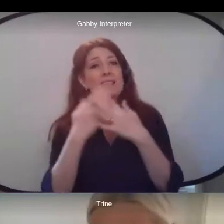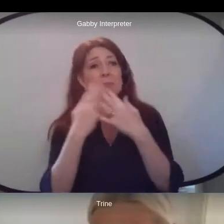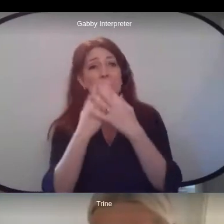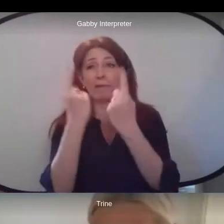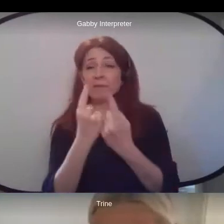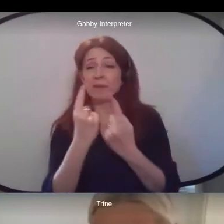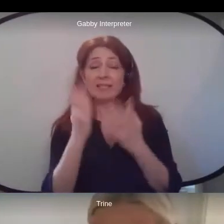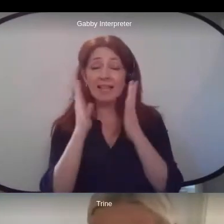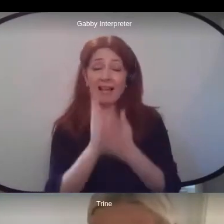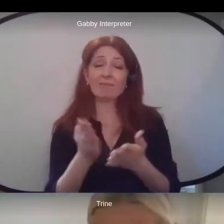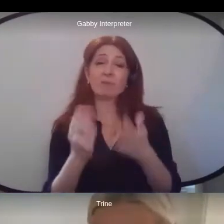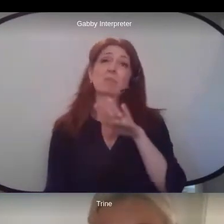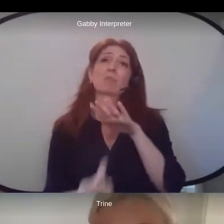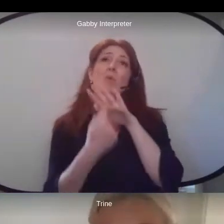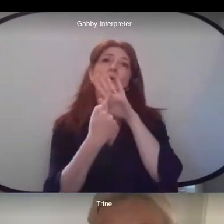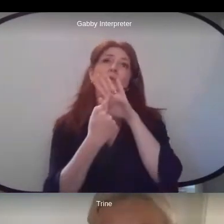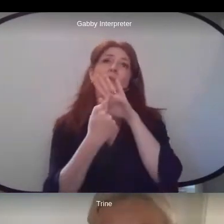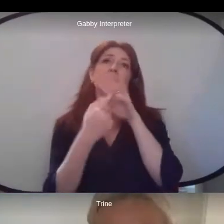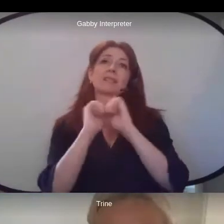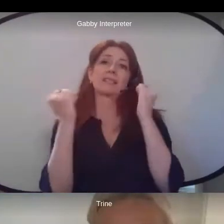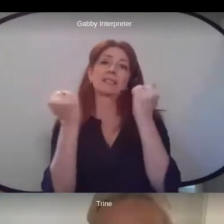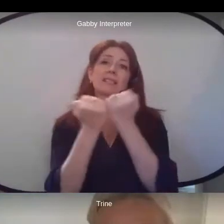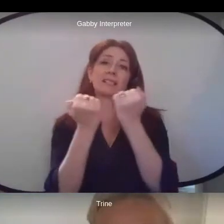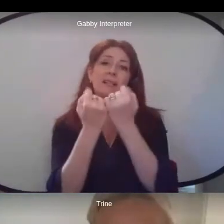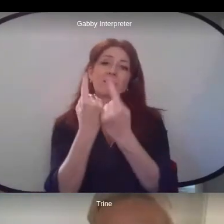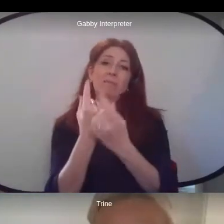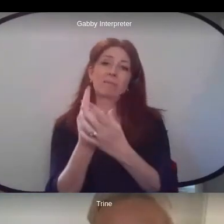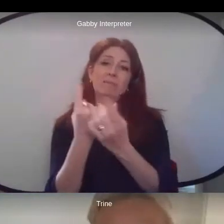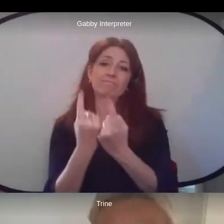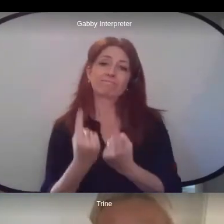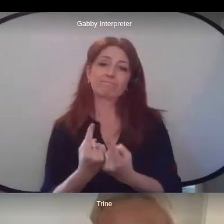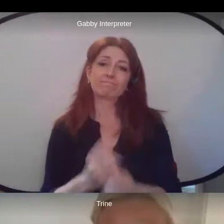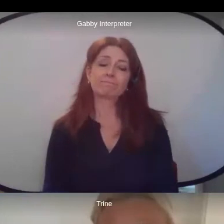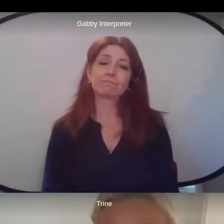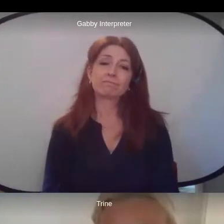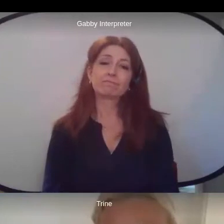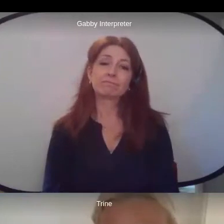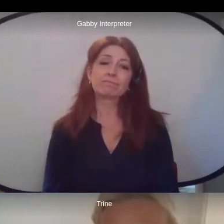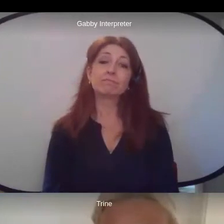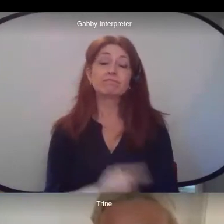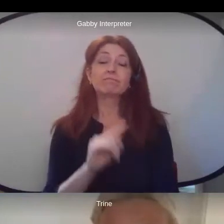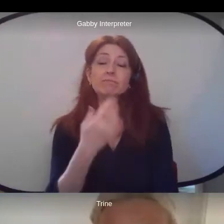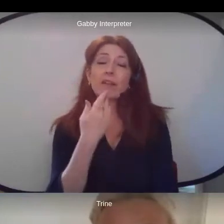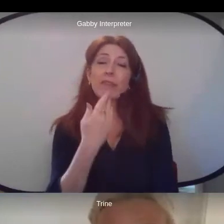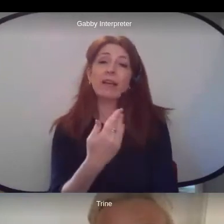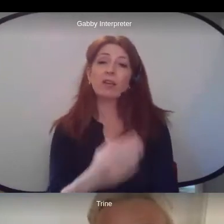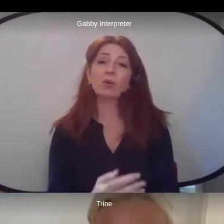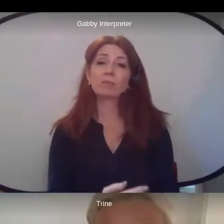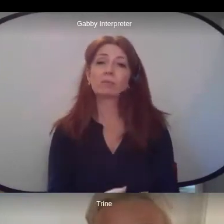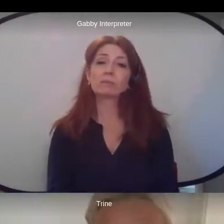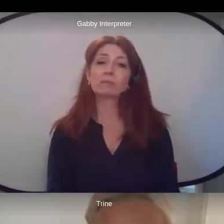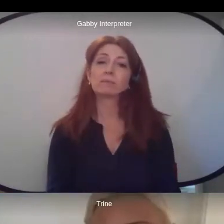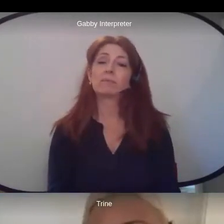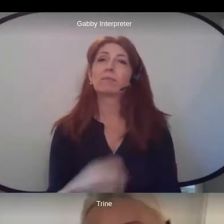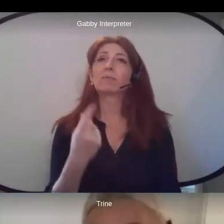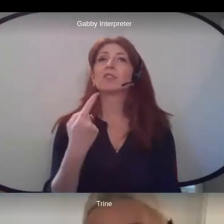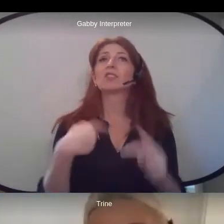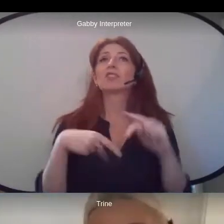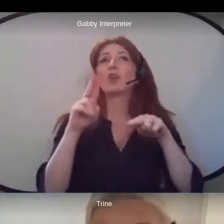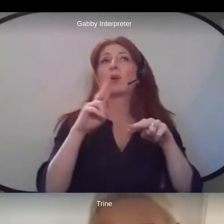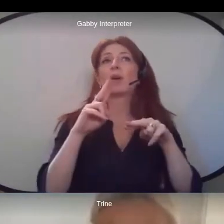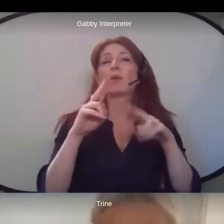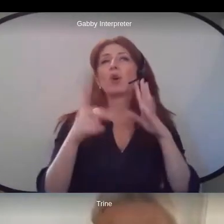focus. Thank you. And just to, I suppose, quickly elaborate in that, when we're talking about UI and UX,